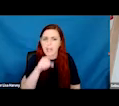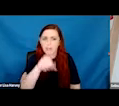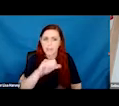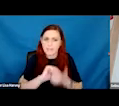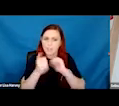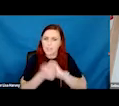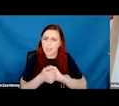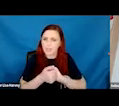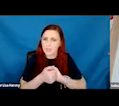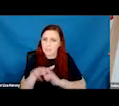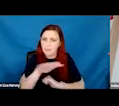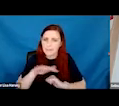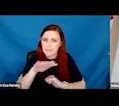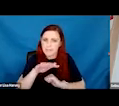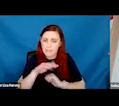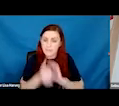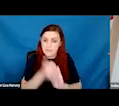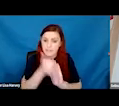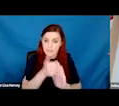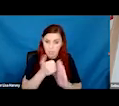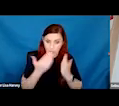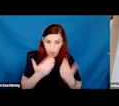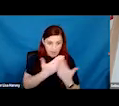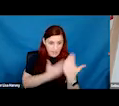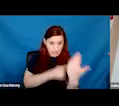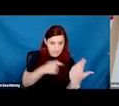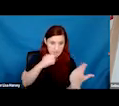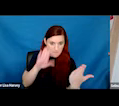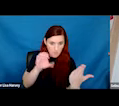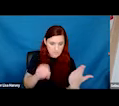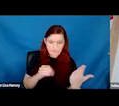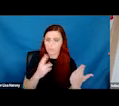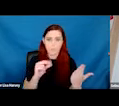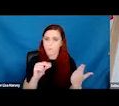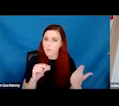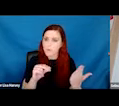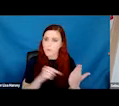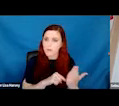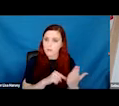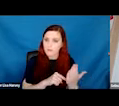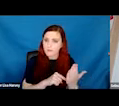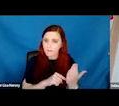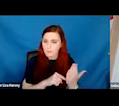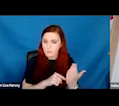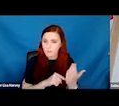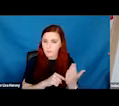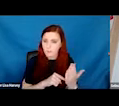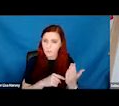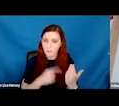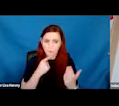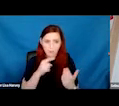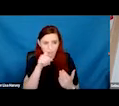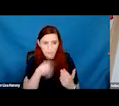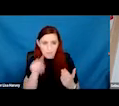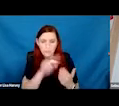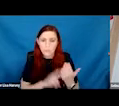are not required under current regulations, but I'm aware that EN 17210 was used as a reference